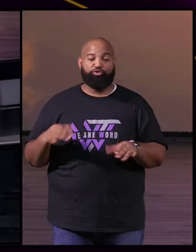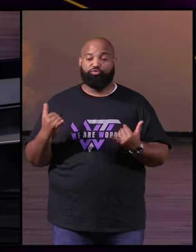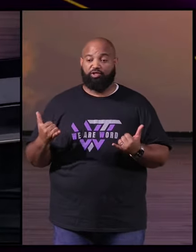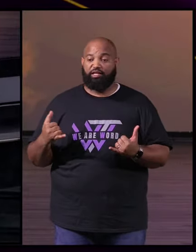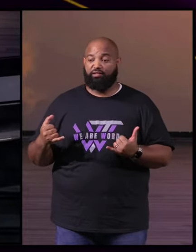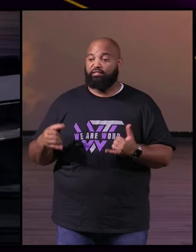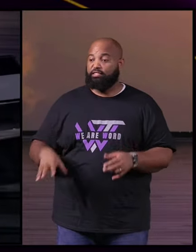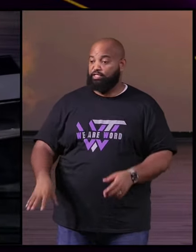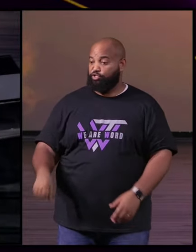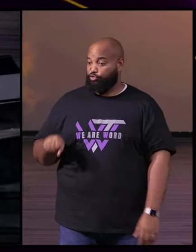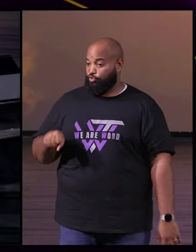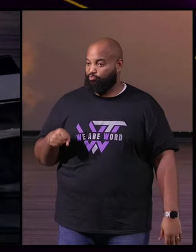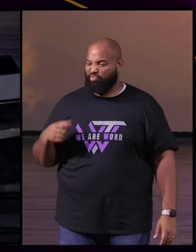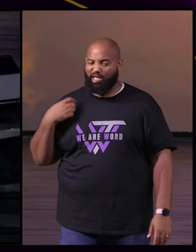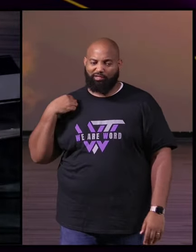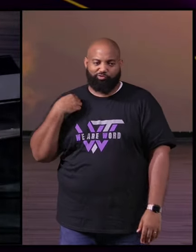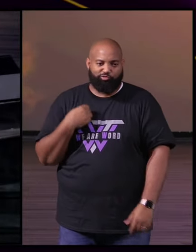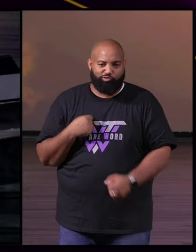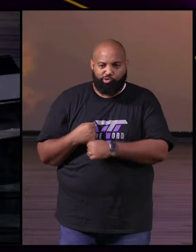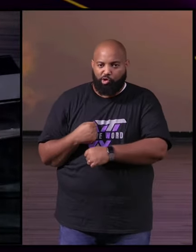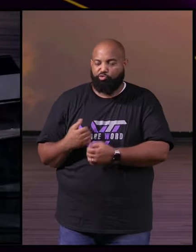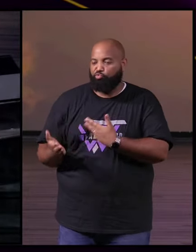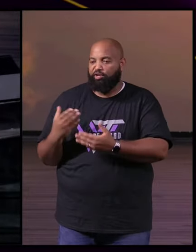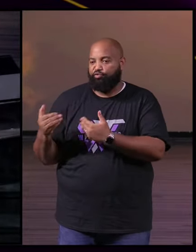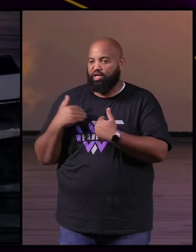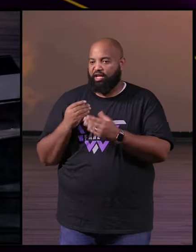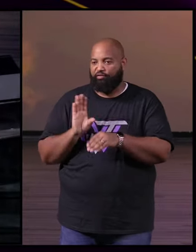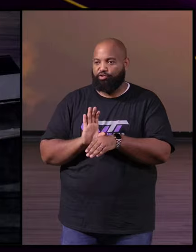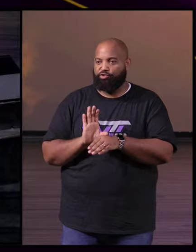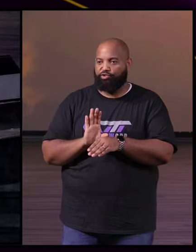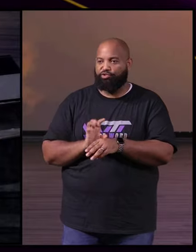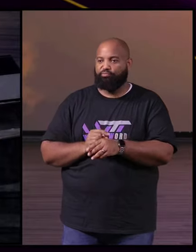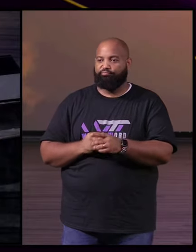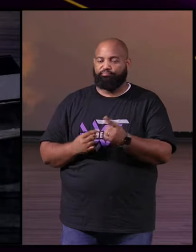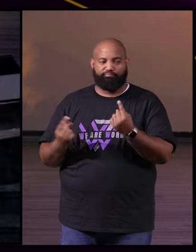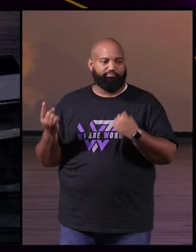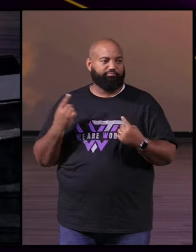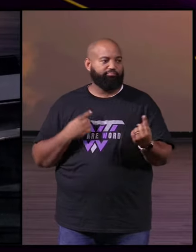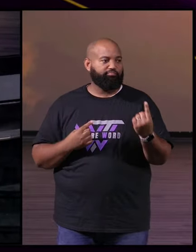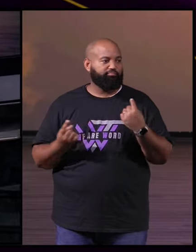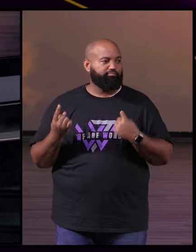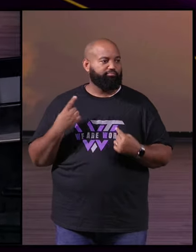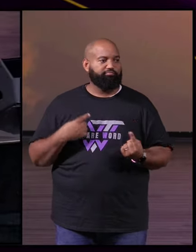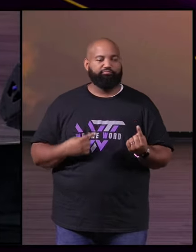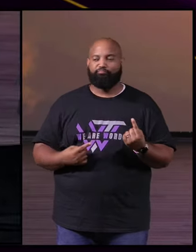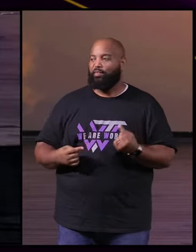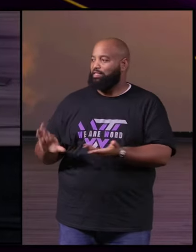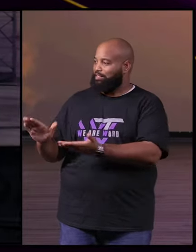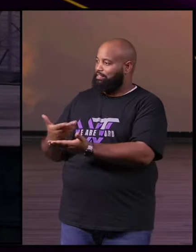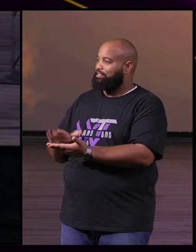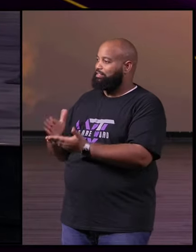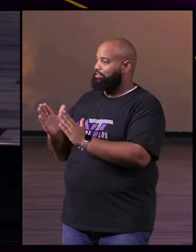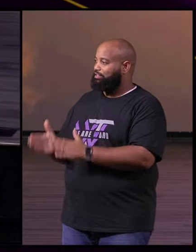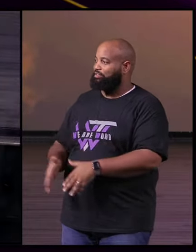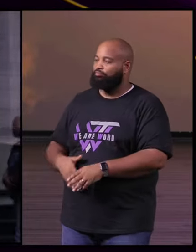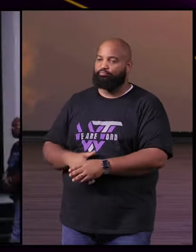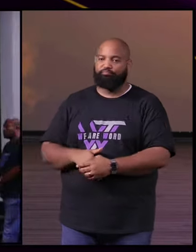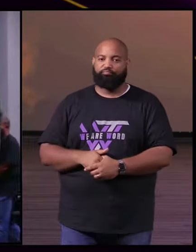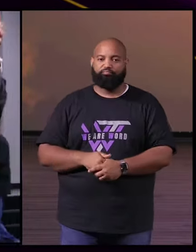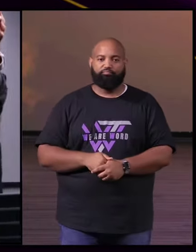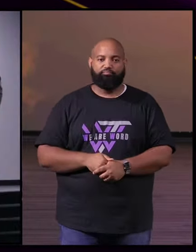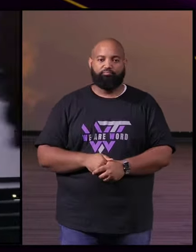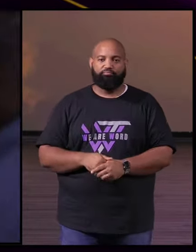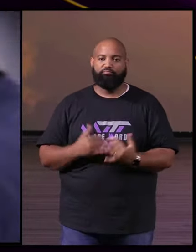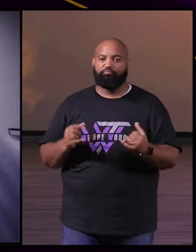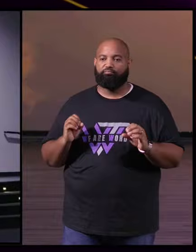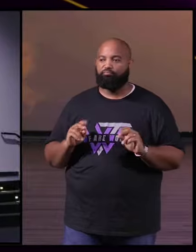want you to gather whatever you brought to church today, and I want you to begin walking down these aisles. Altar counselors, y'all can come. Music, y'all can come. Come on, this is your